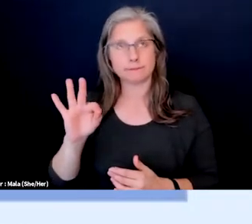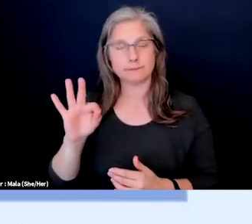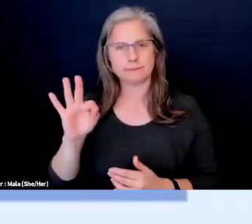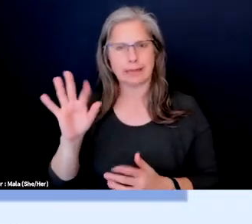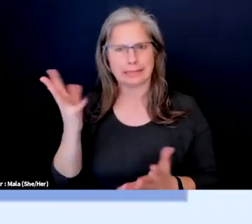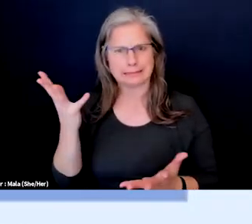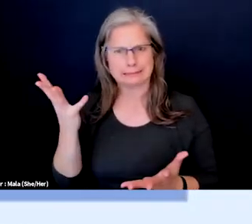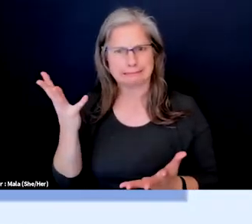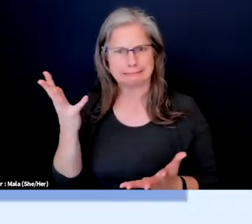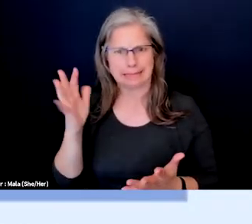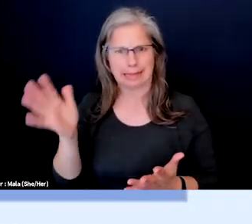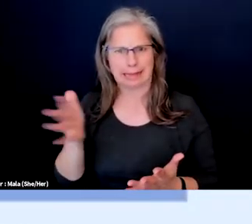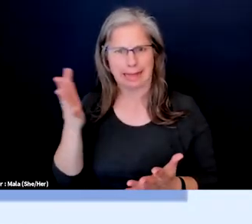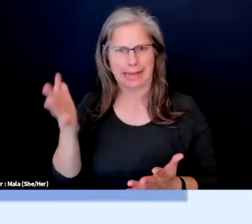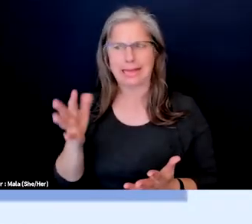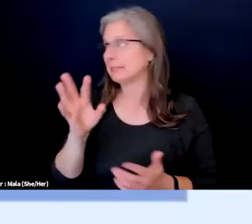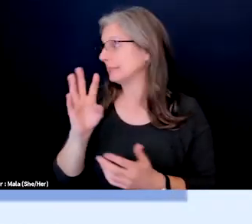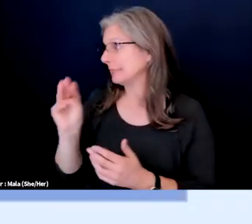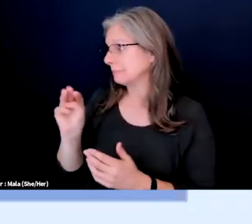goodness,